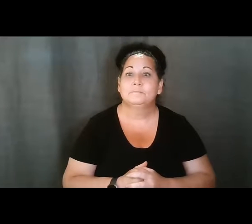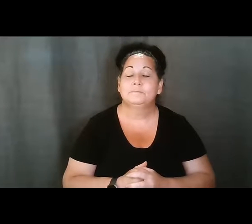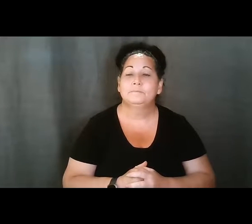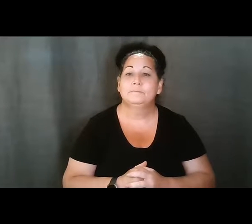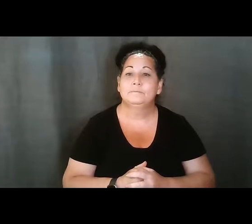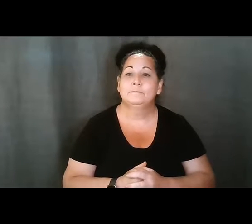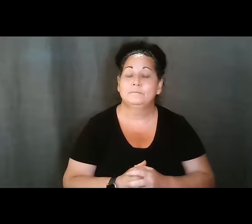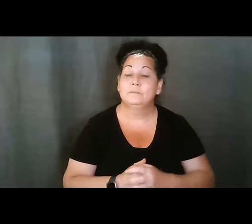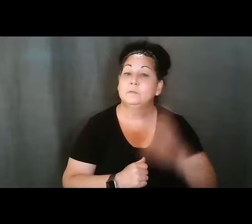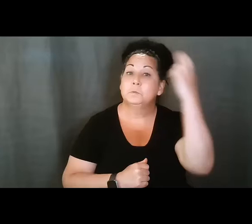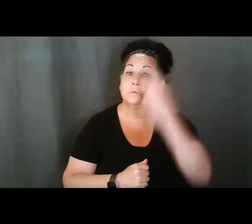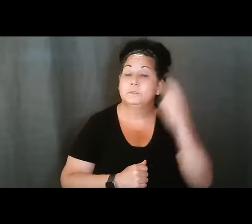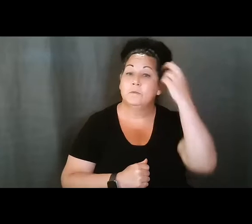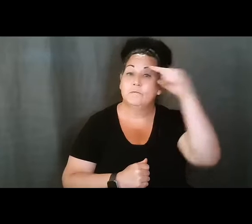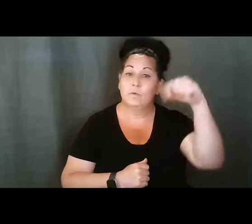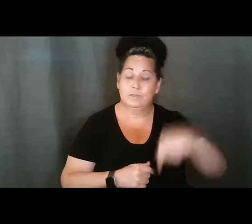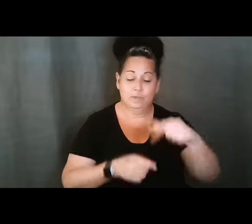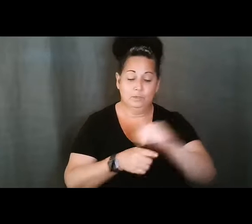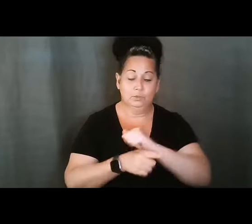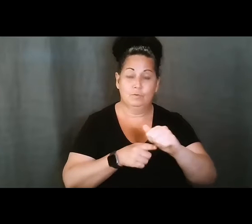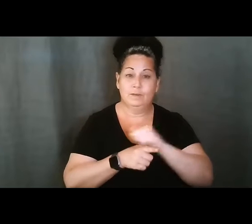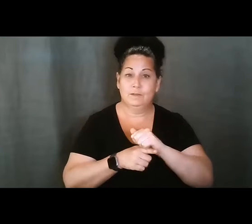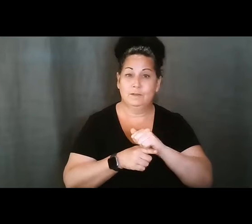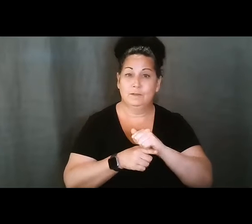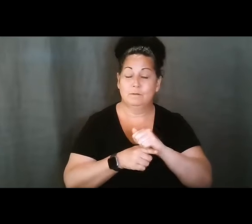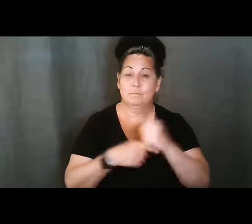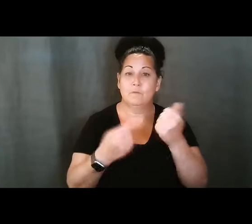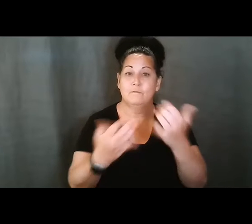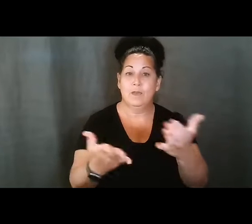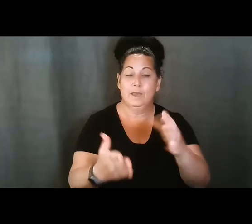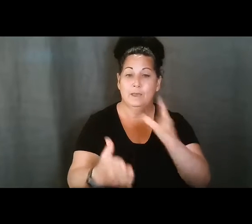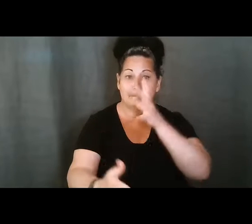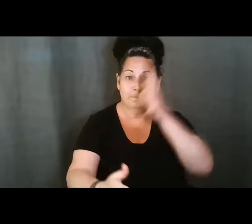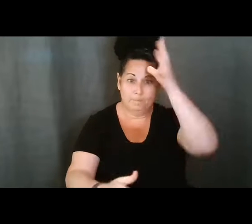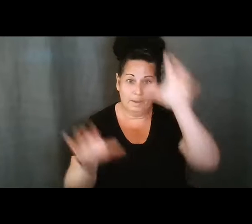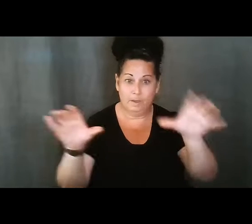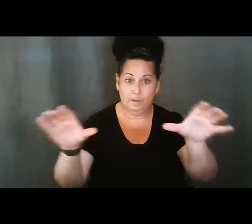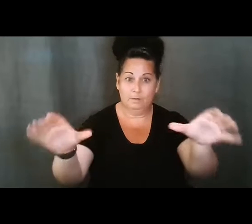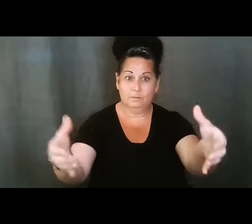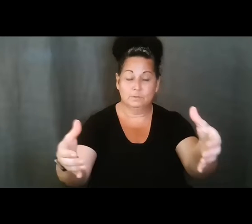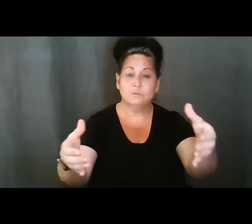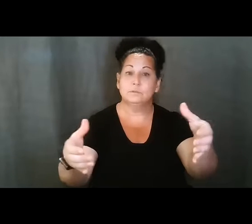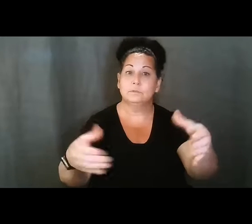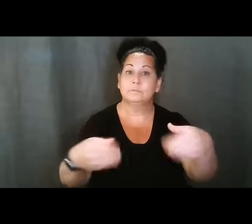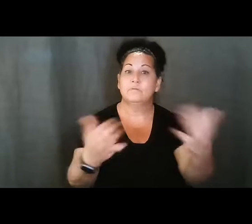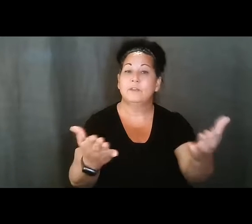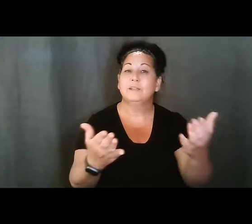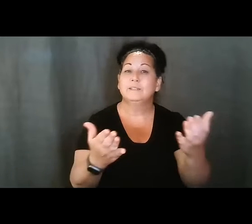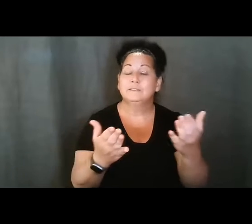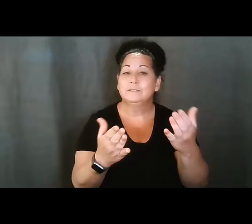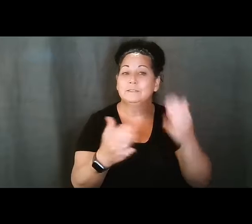The purpose of this training is to provide you as a parent with some knowledge and strategies for social emotional